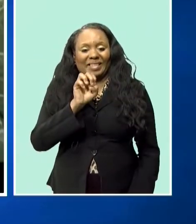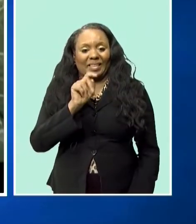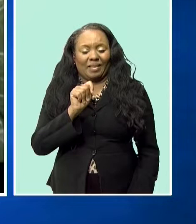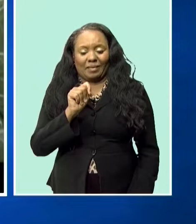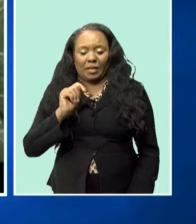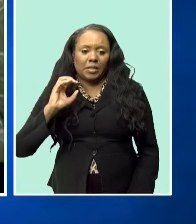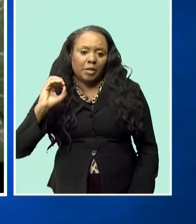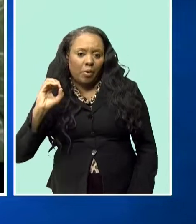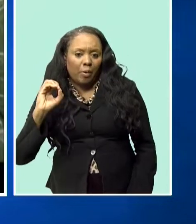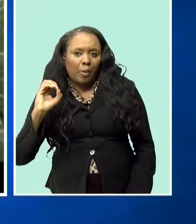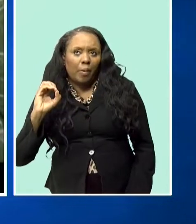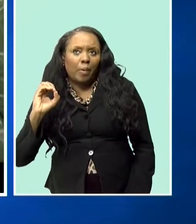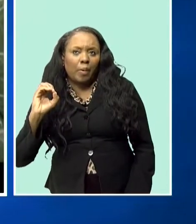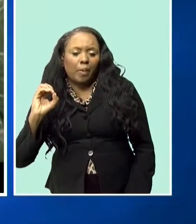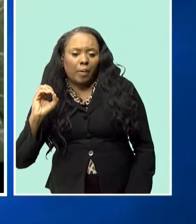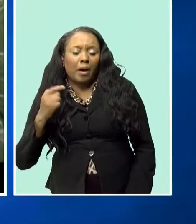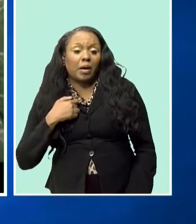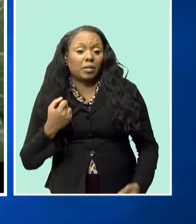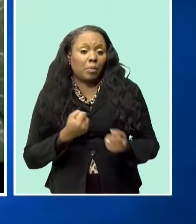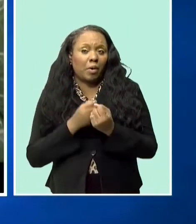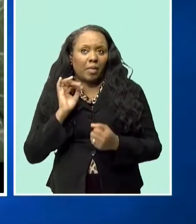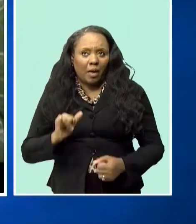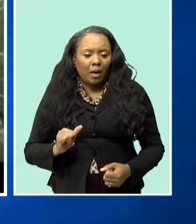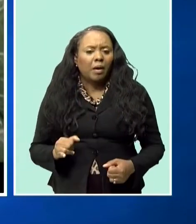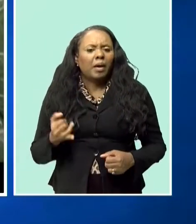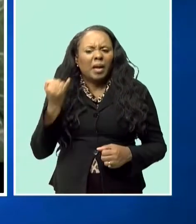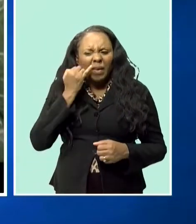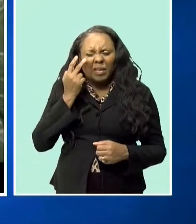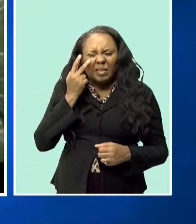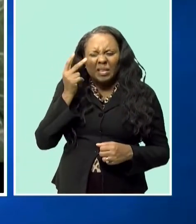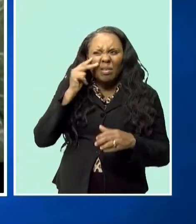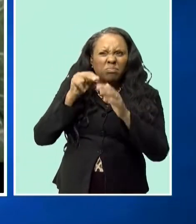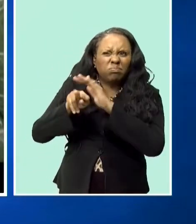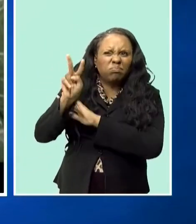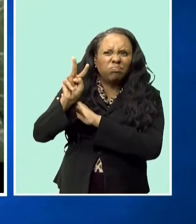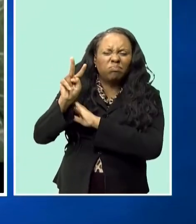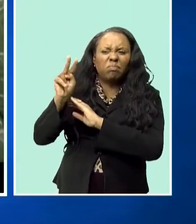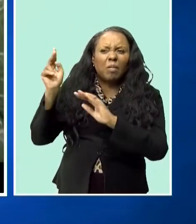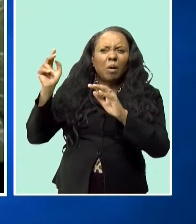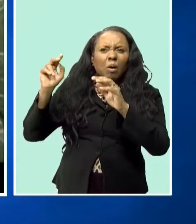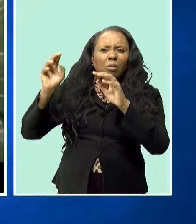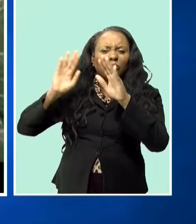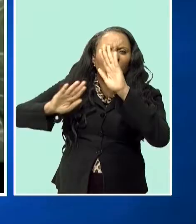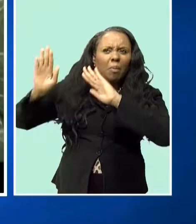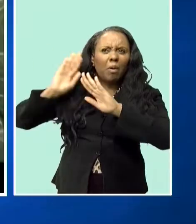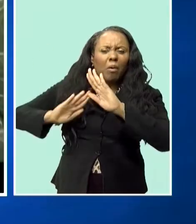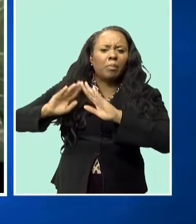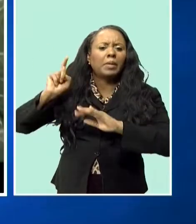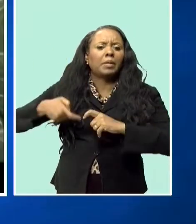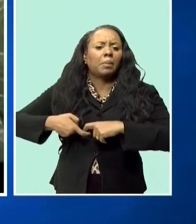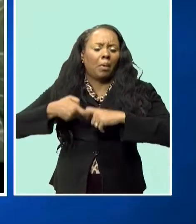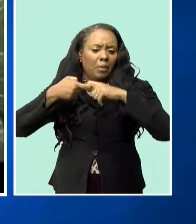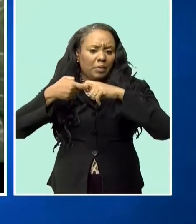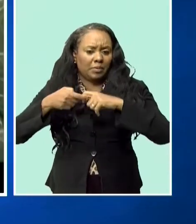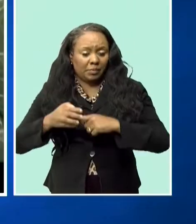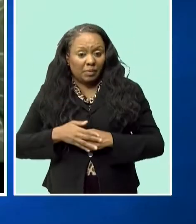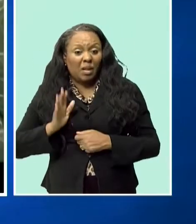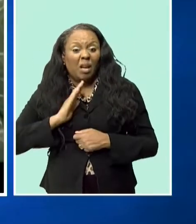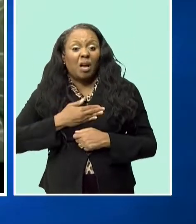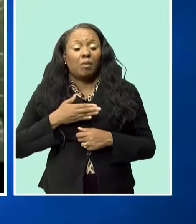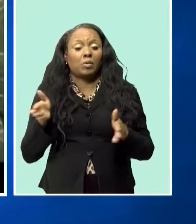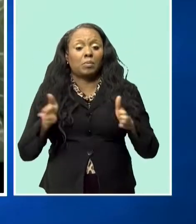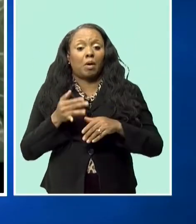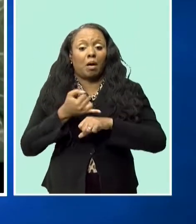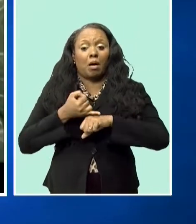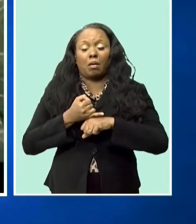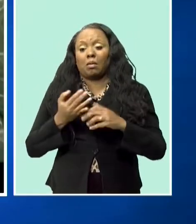us, and we must pause and get it right. Our small states are making commitments that